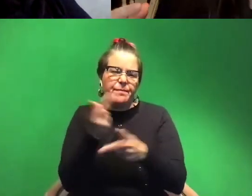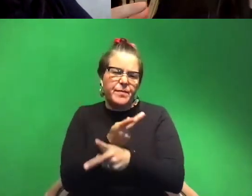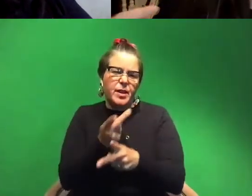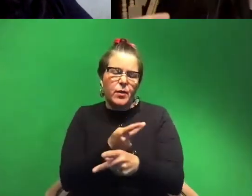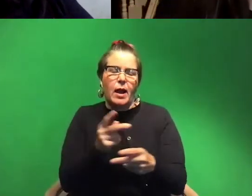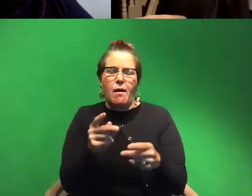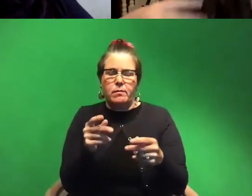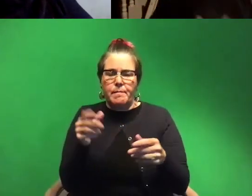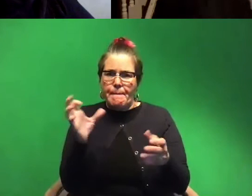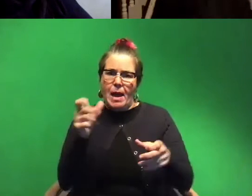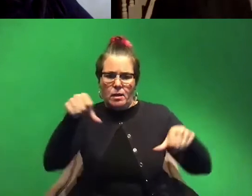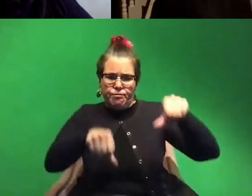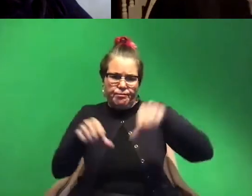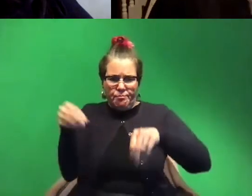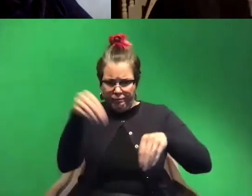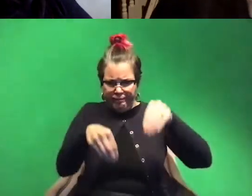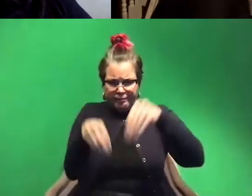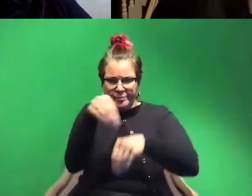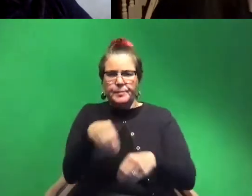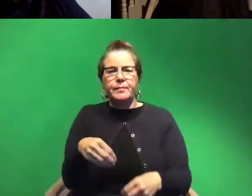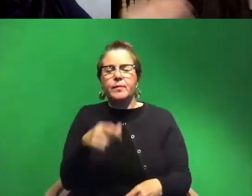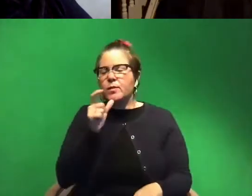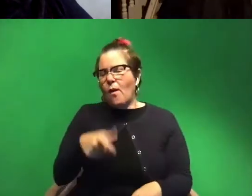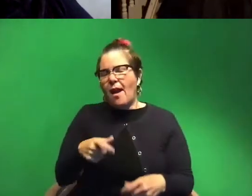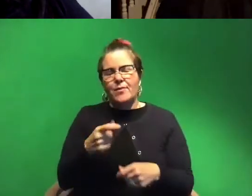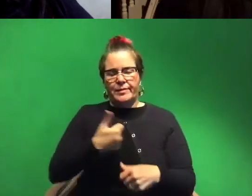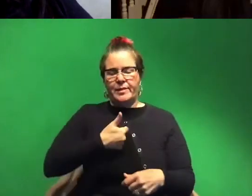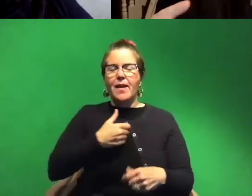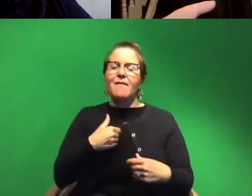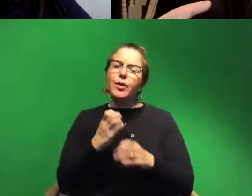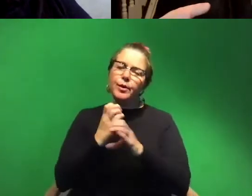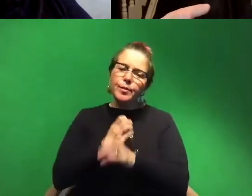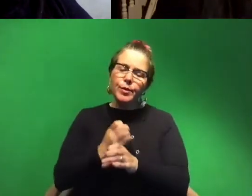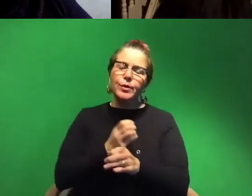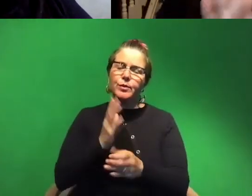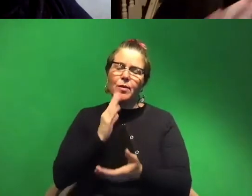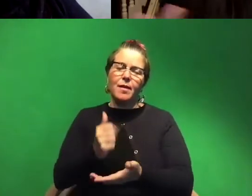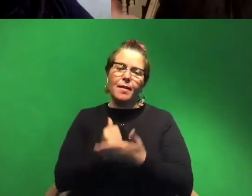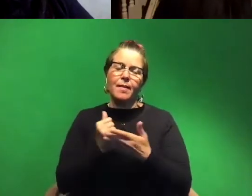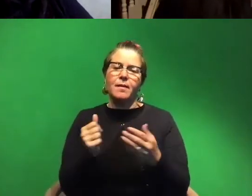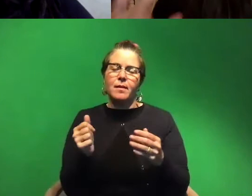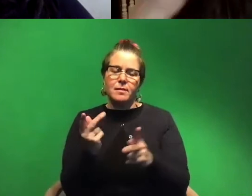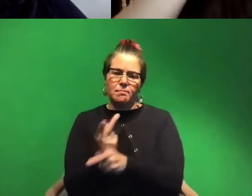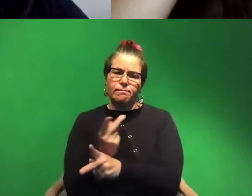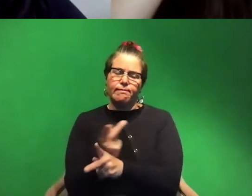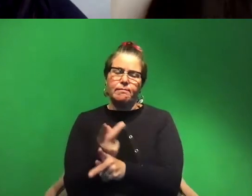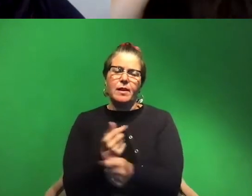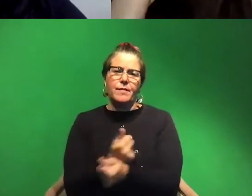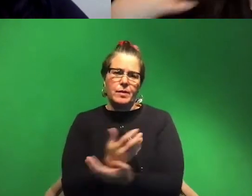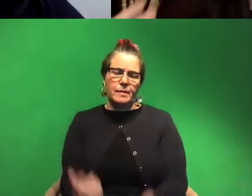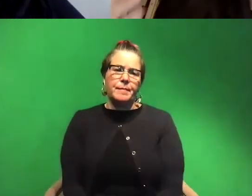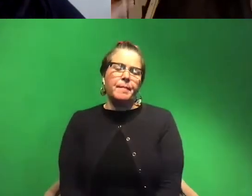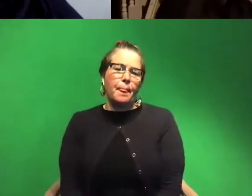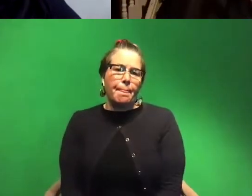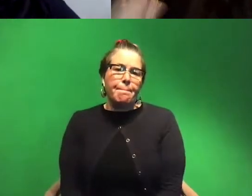piece it all back together. And we don't have to do that by hand. We have computers that help us like figure all that out. But when